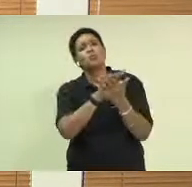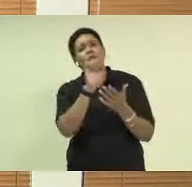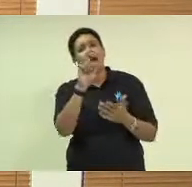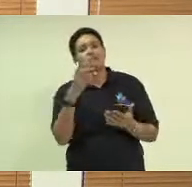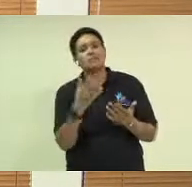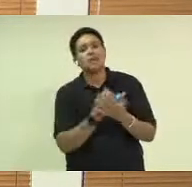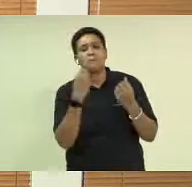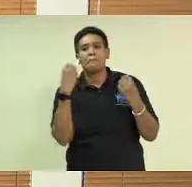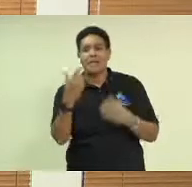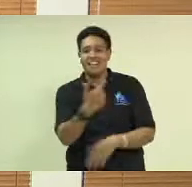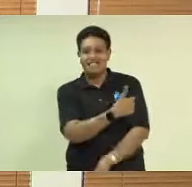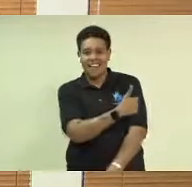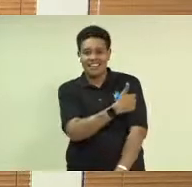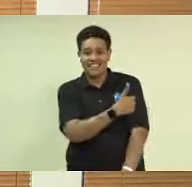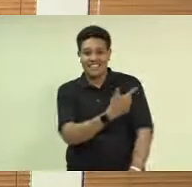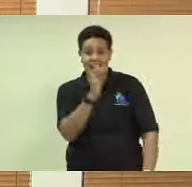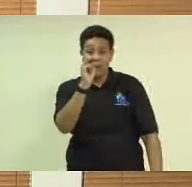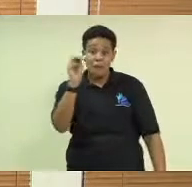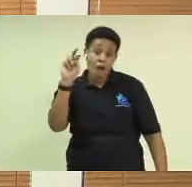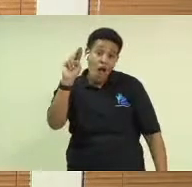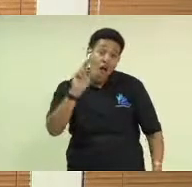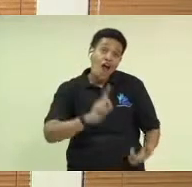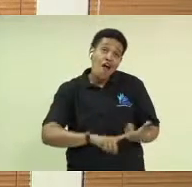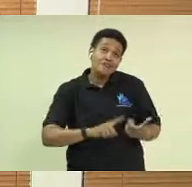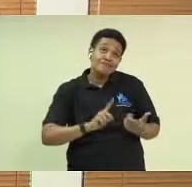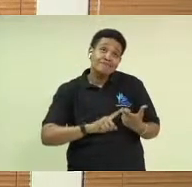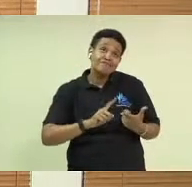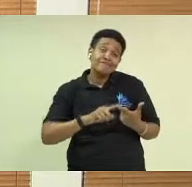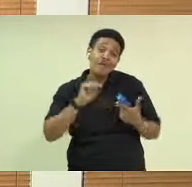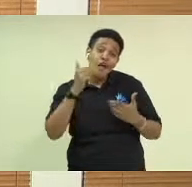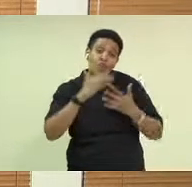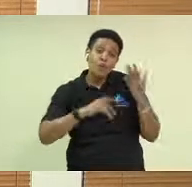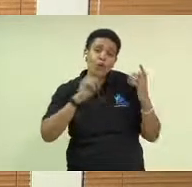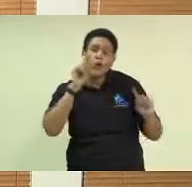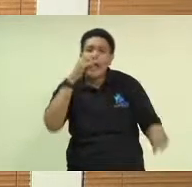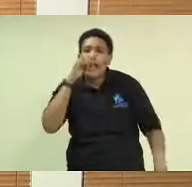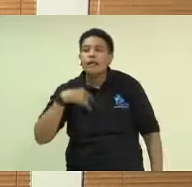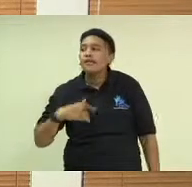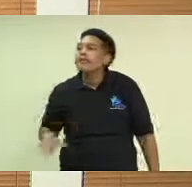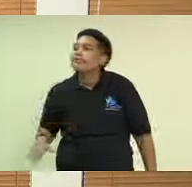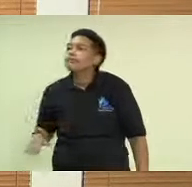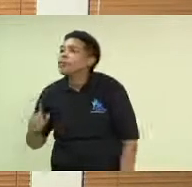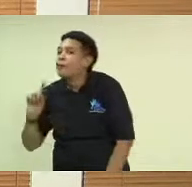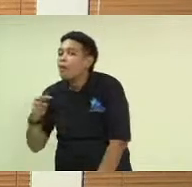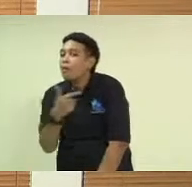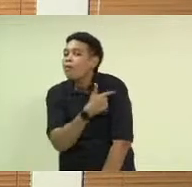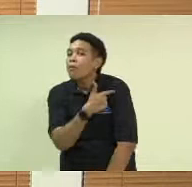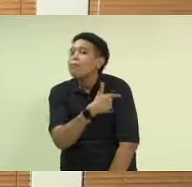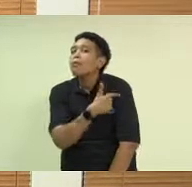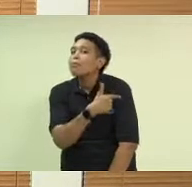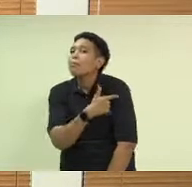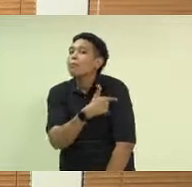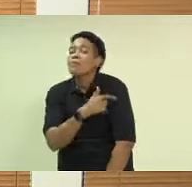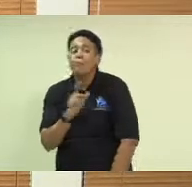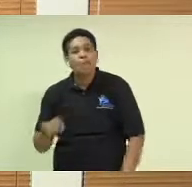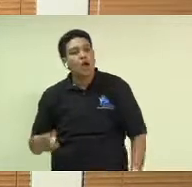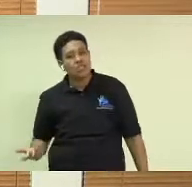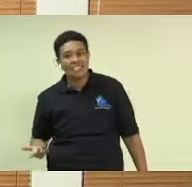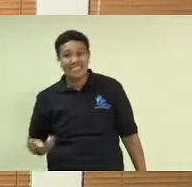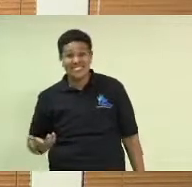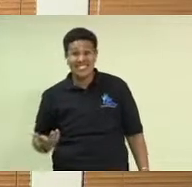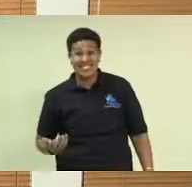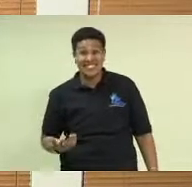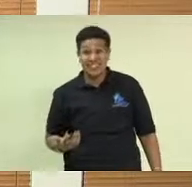The MMR vaccine and others, the clinicians can comment on it. Unless